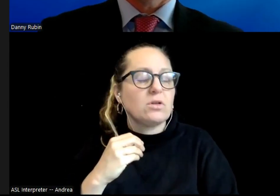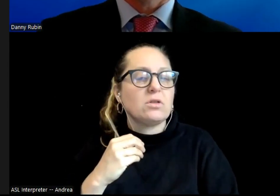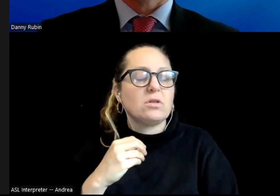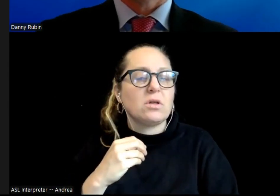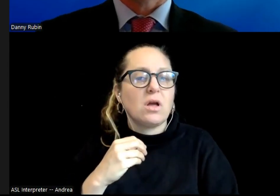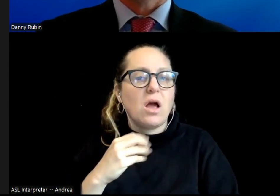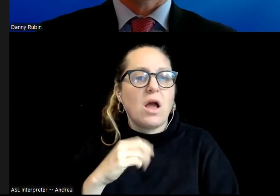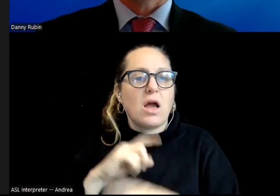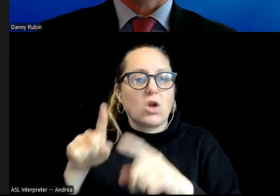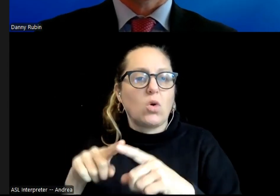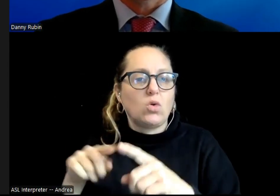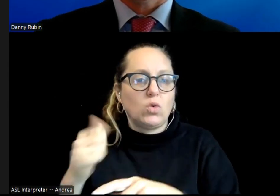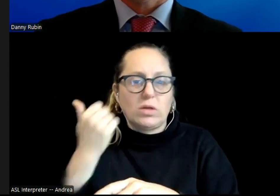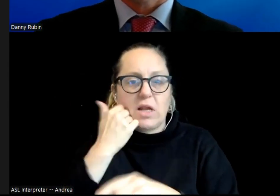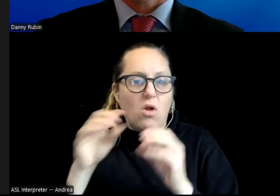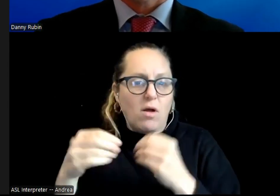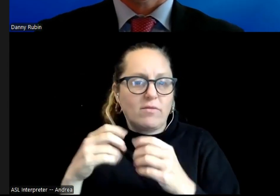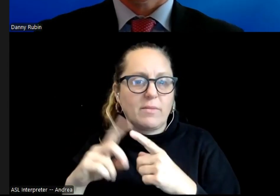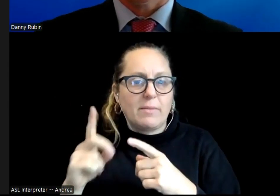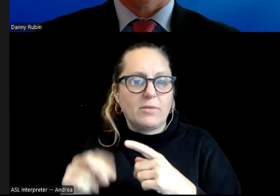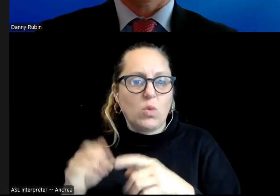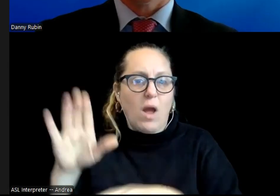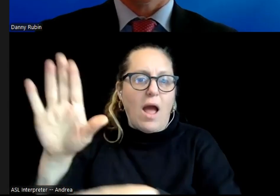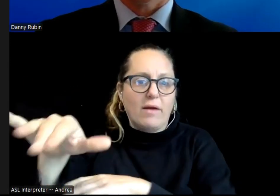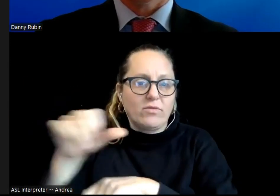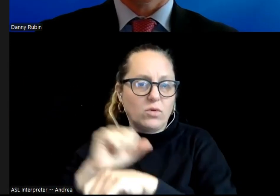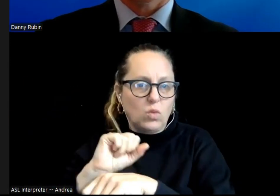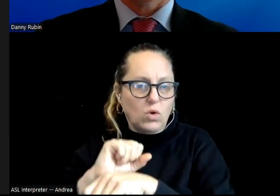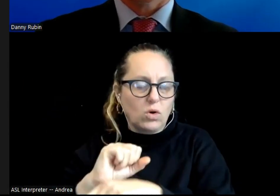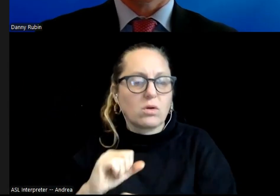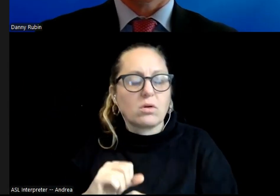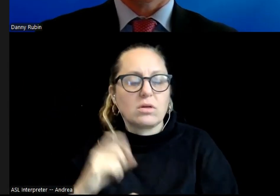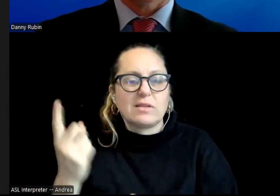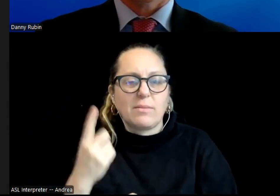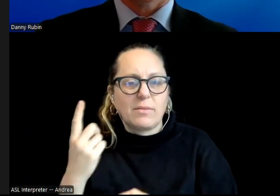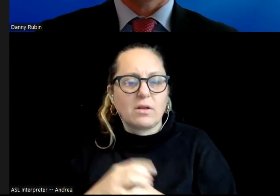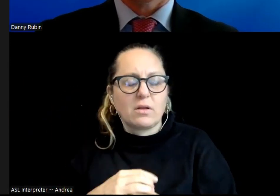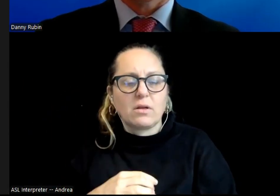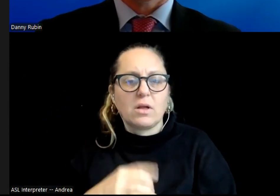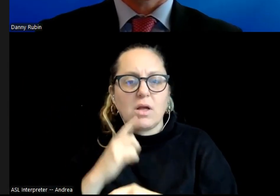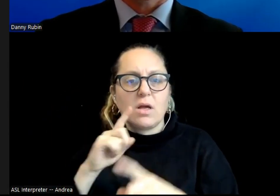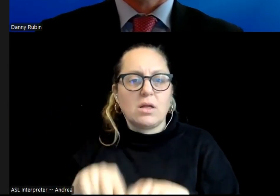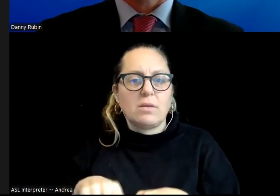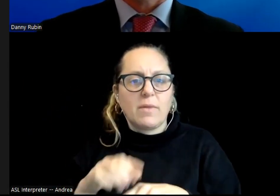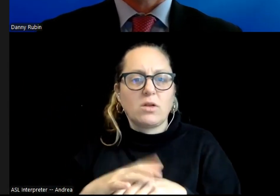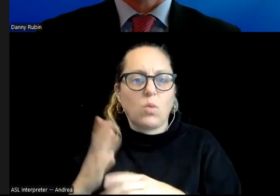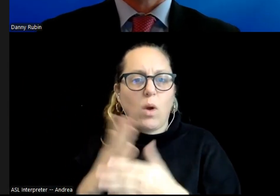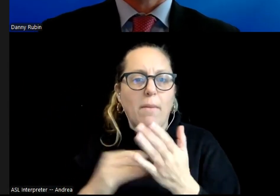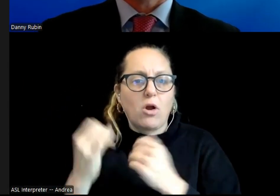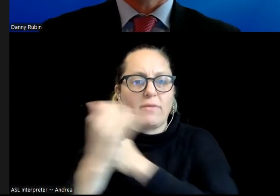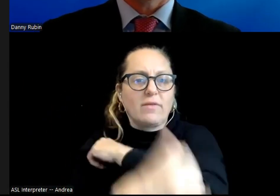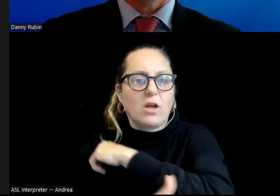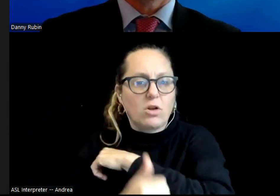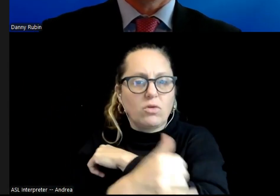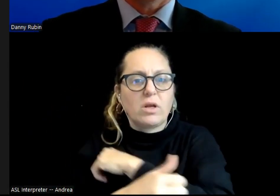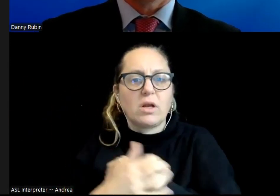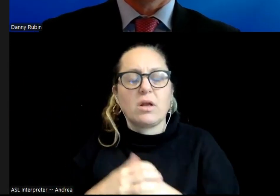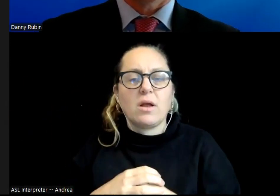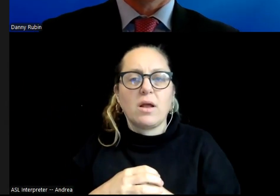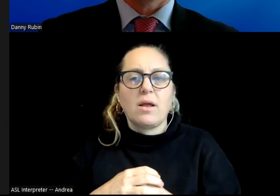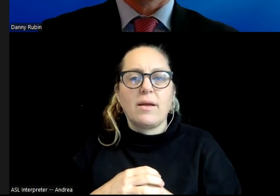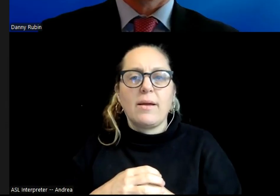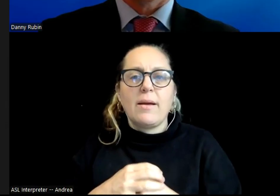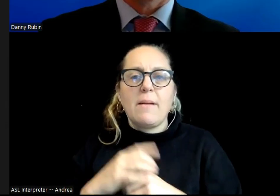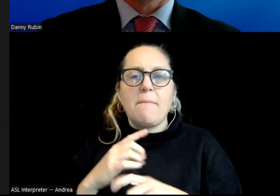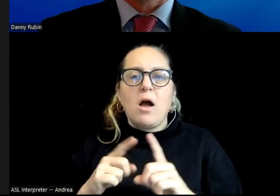and go to that dental office and maybe do afternoon work or something. It depends on what part of the country that you're in, but